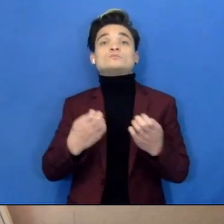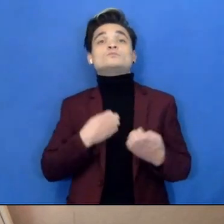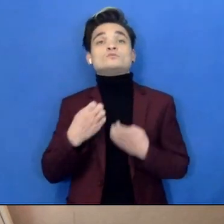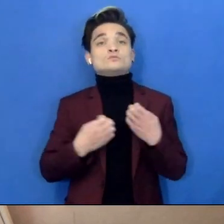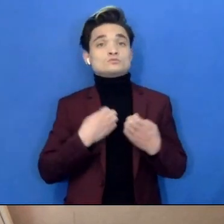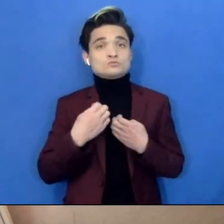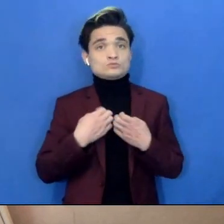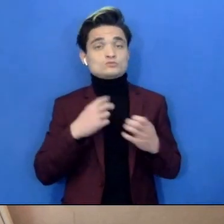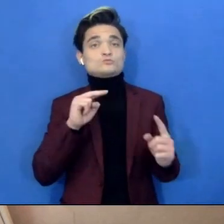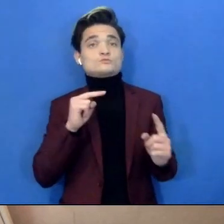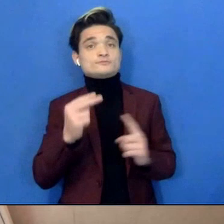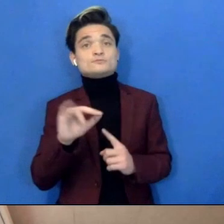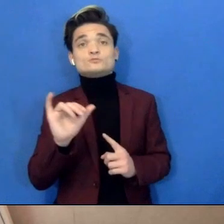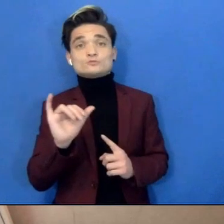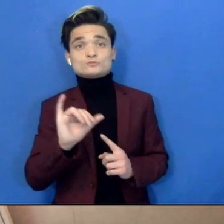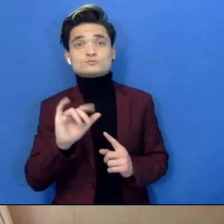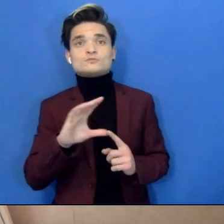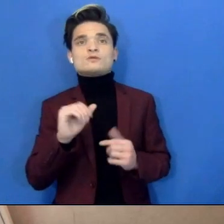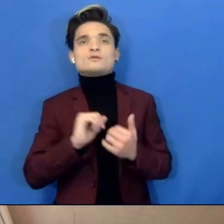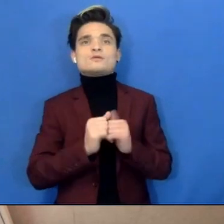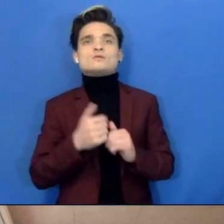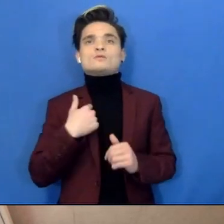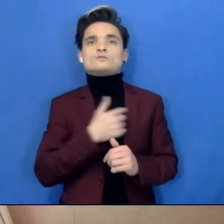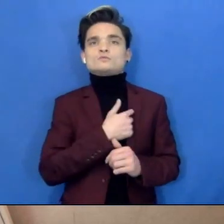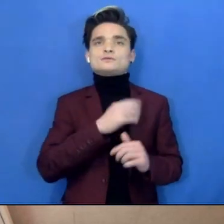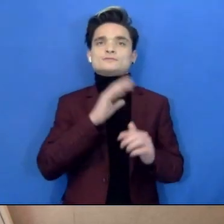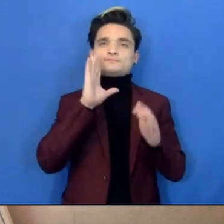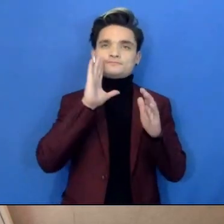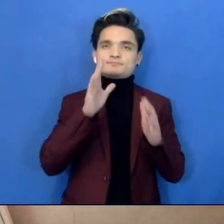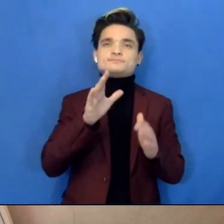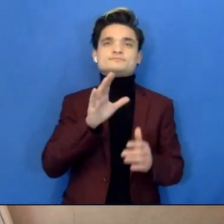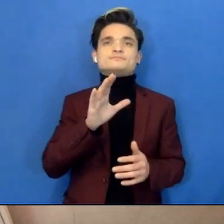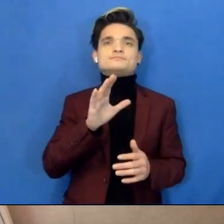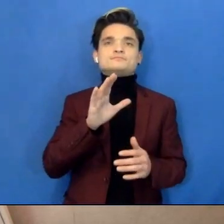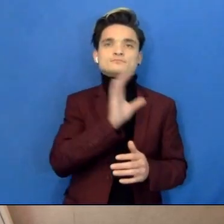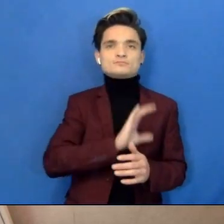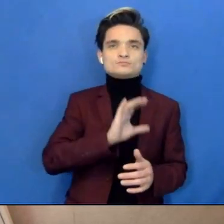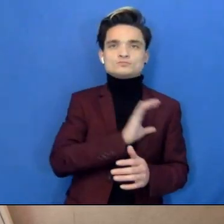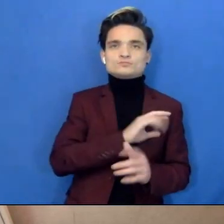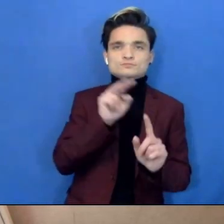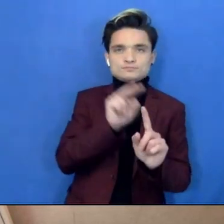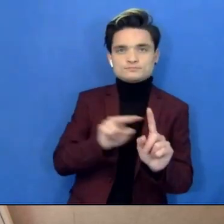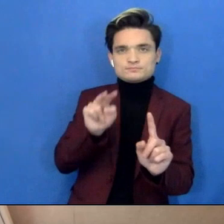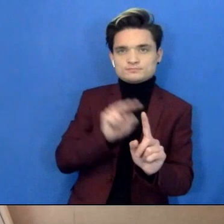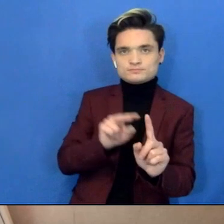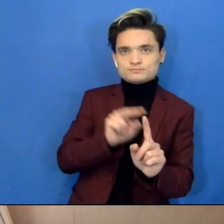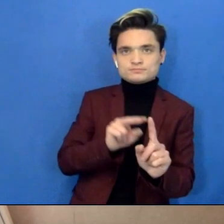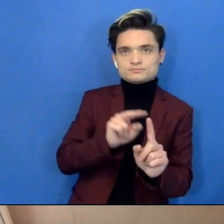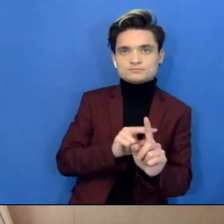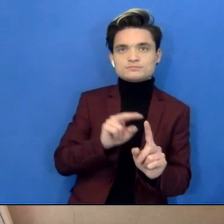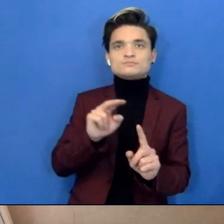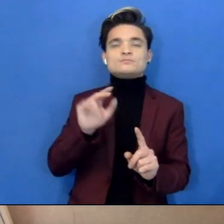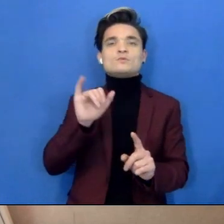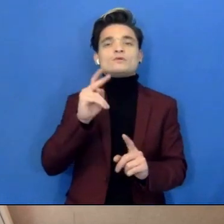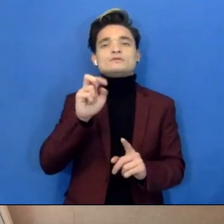question of neuroscience and self-consciousness, the reason I look at this is because we want to be able to listen to our partner more than